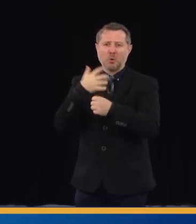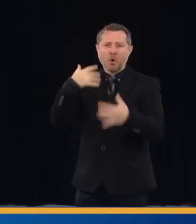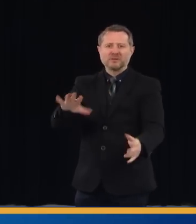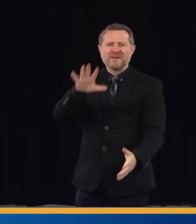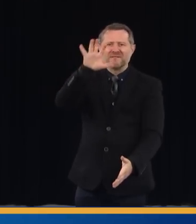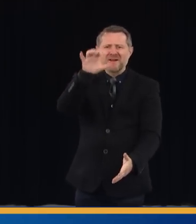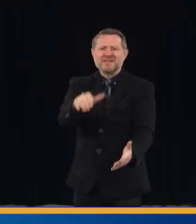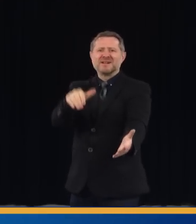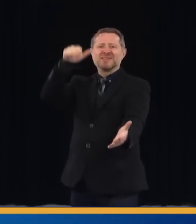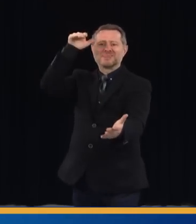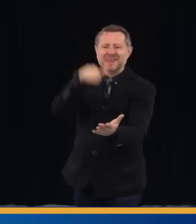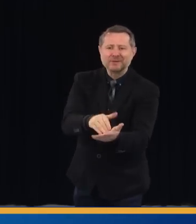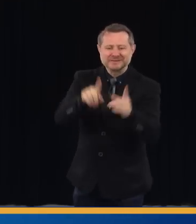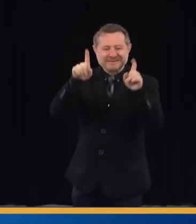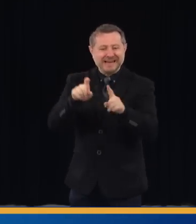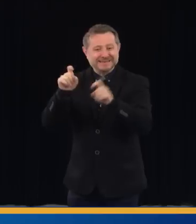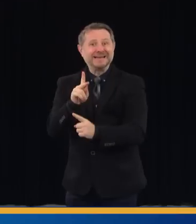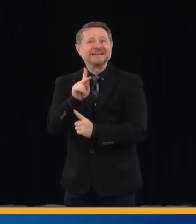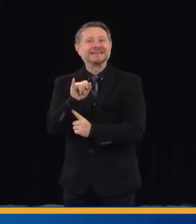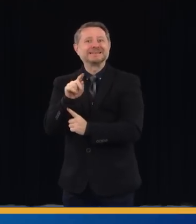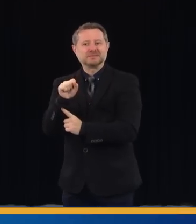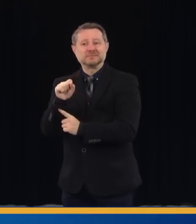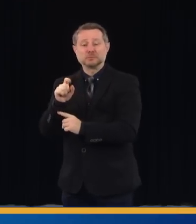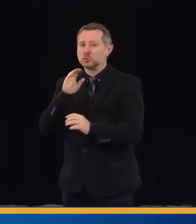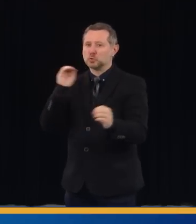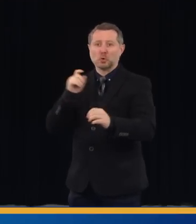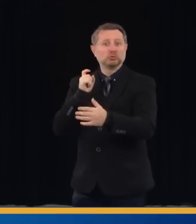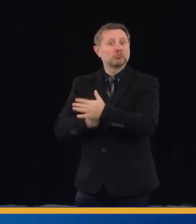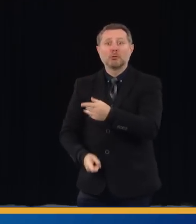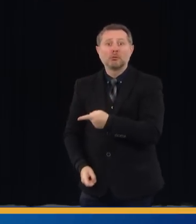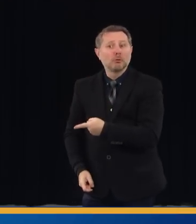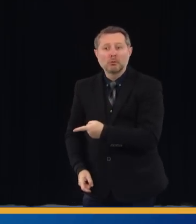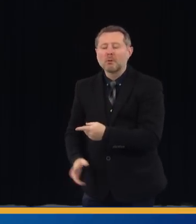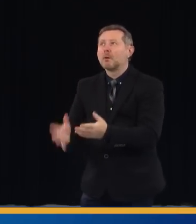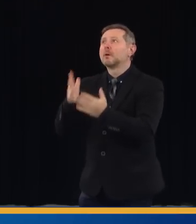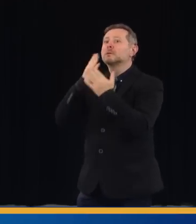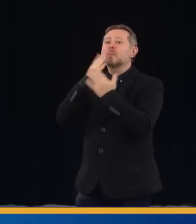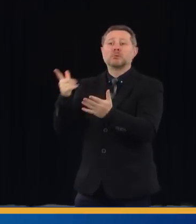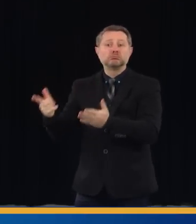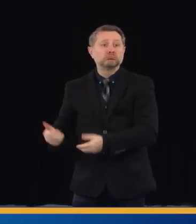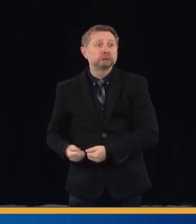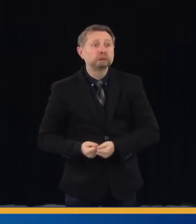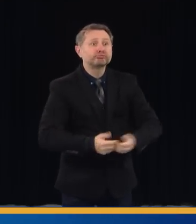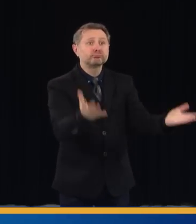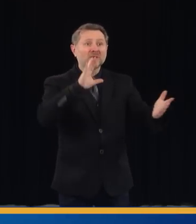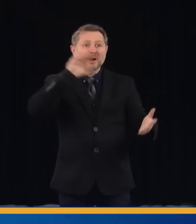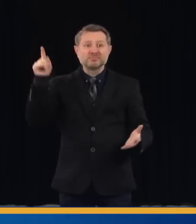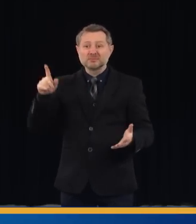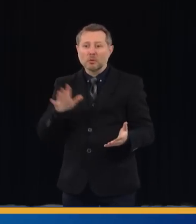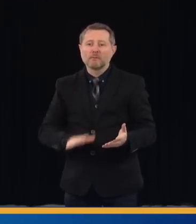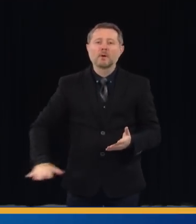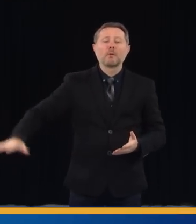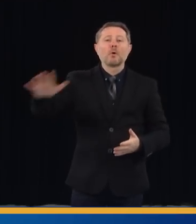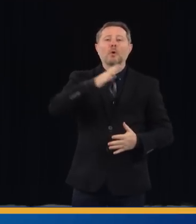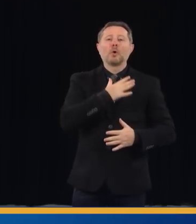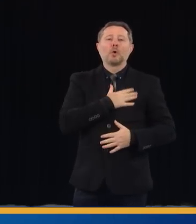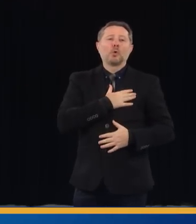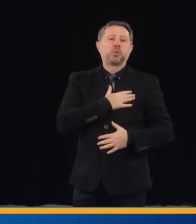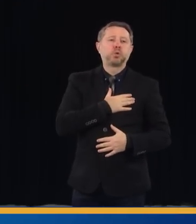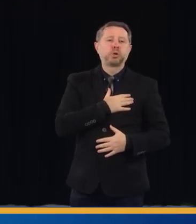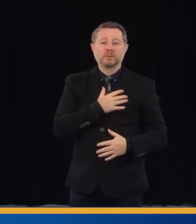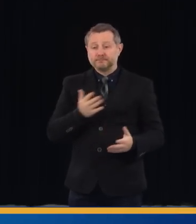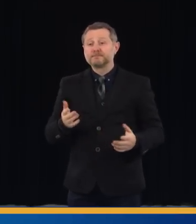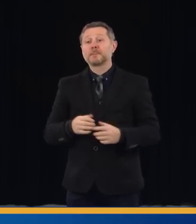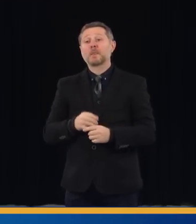Regeneron. And they are distributing them across the state. Corning, another great company, has